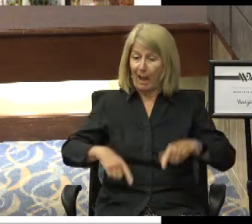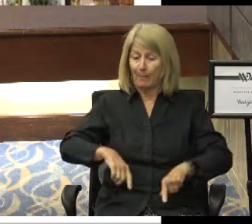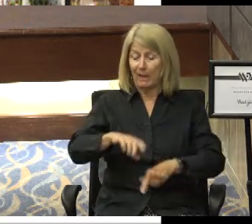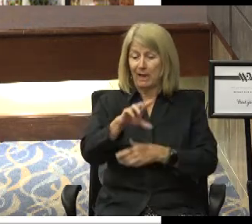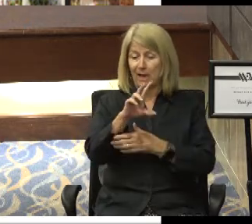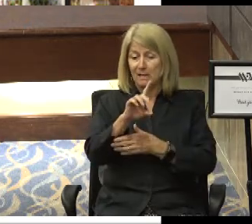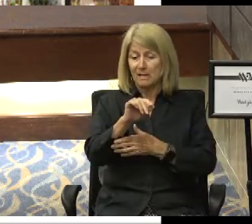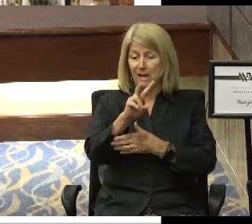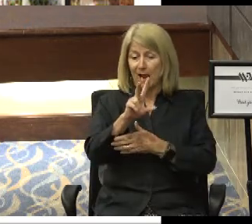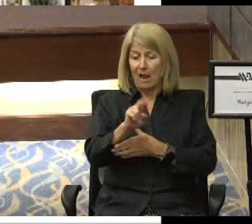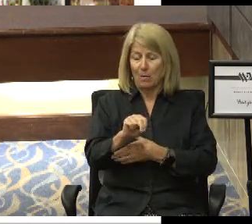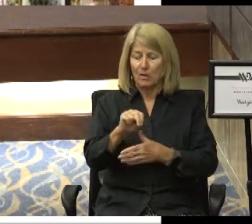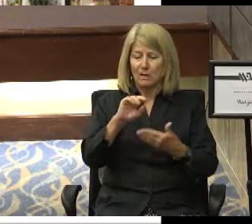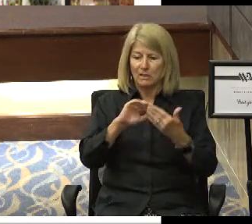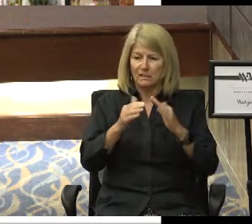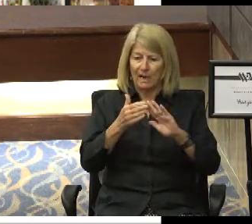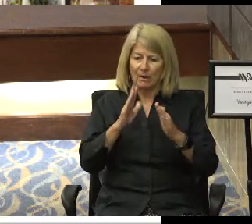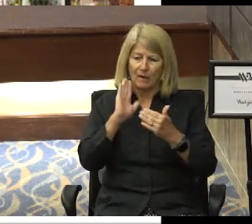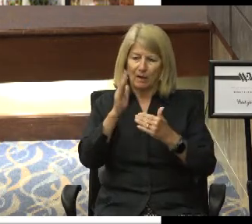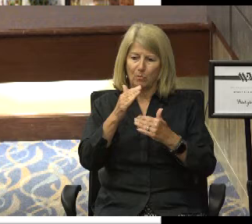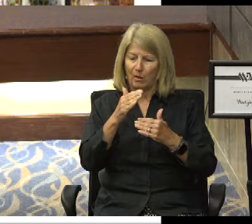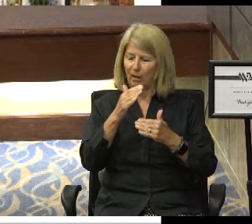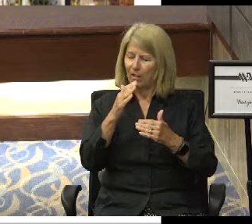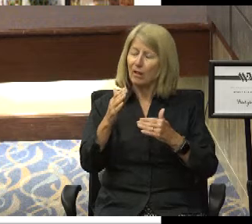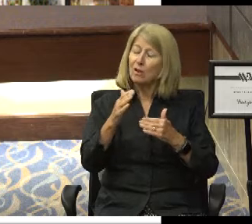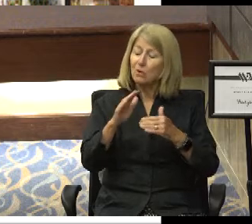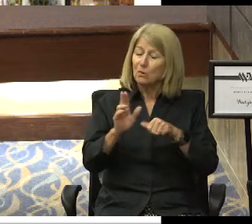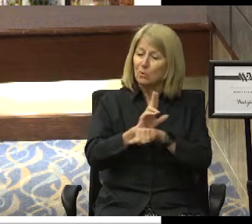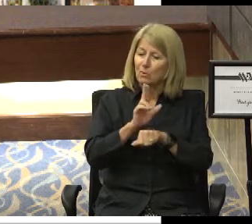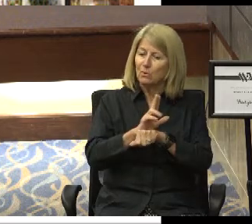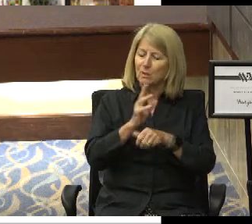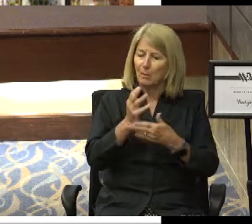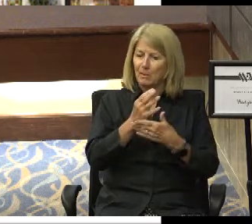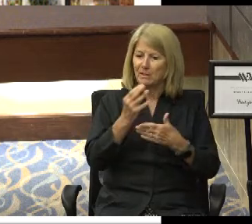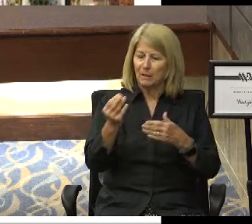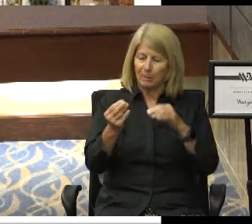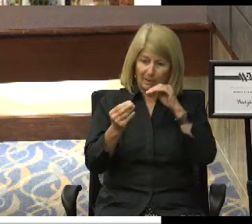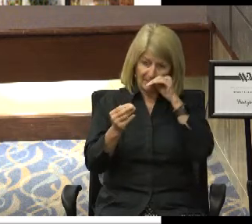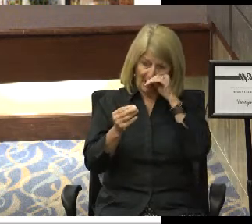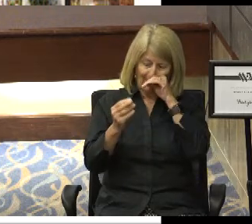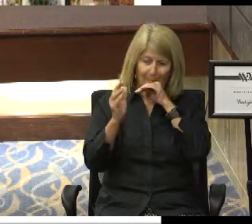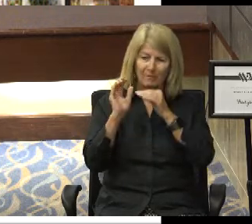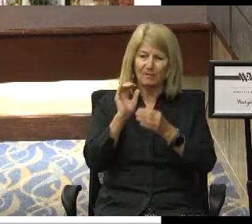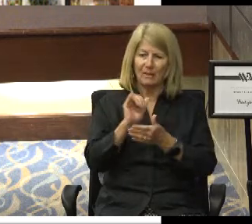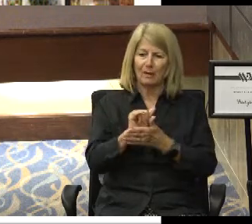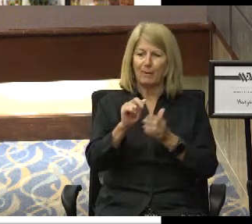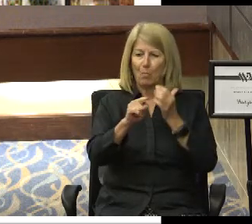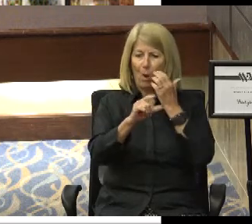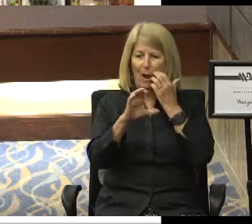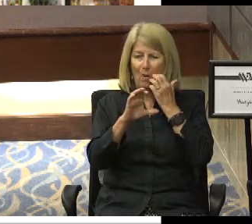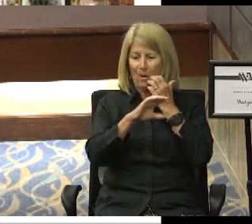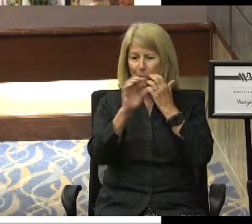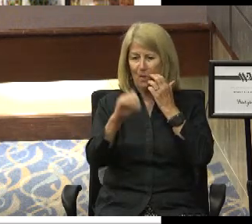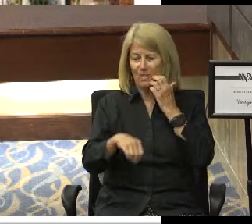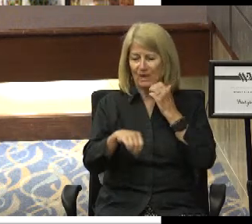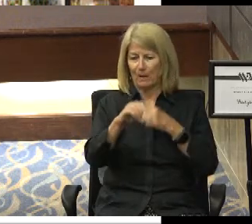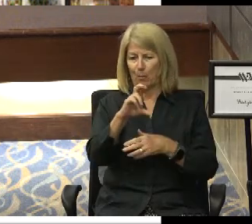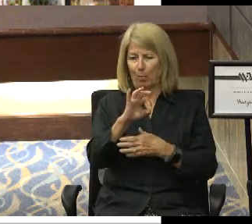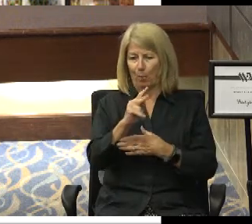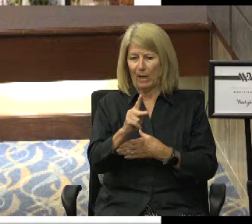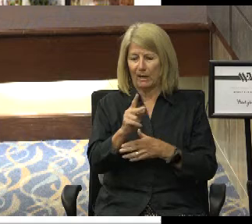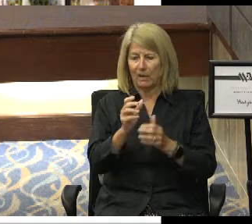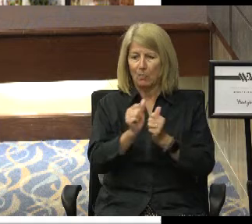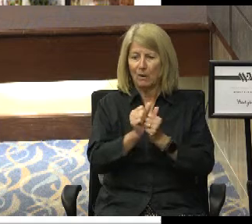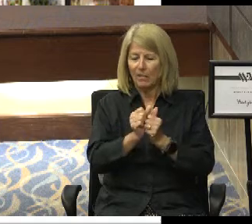and really play that up through quality materials. This project will be 100% brick, with also steel